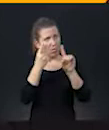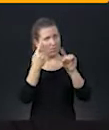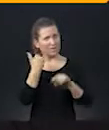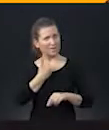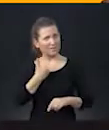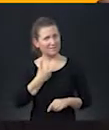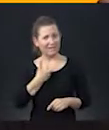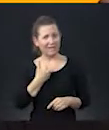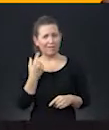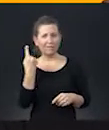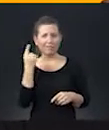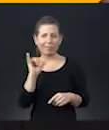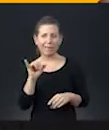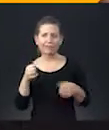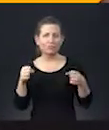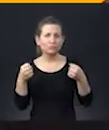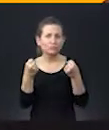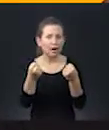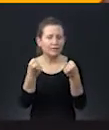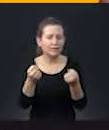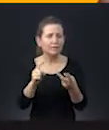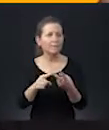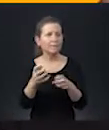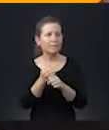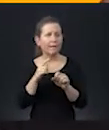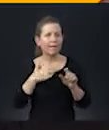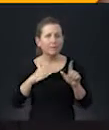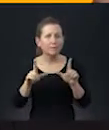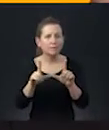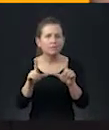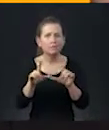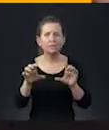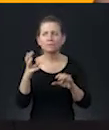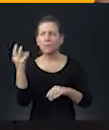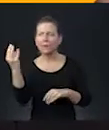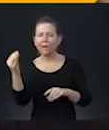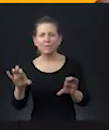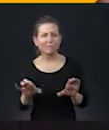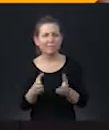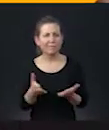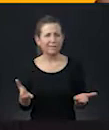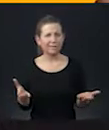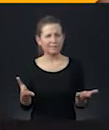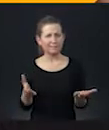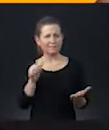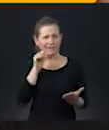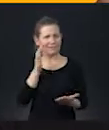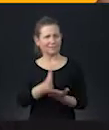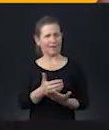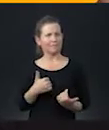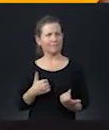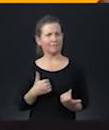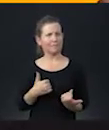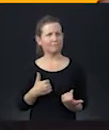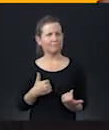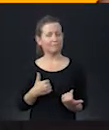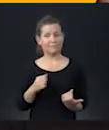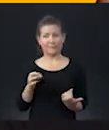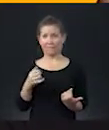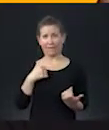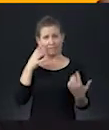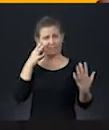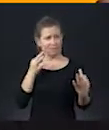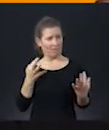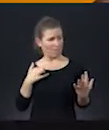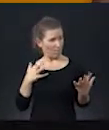with driving, getting my license, going out there and doing stuff. You know, it's not going to stop me. If I want to do